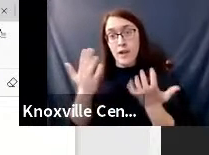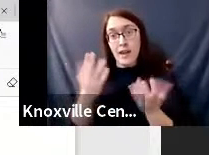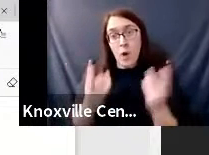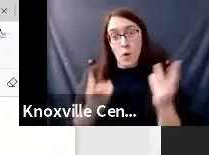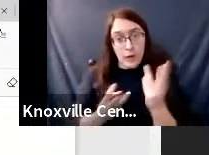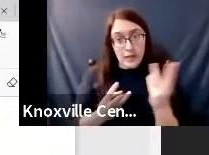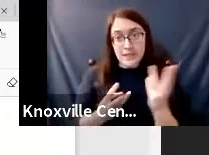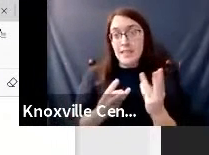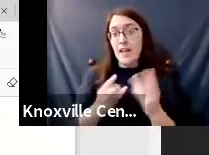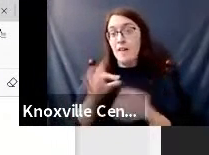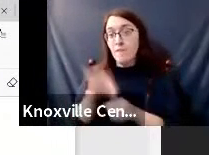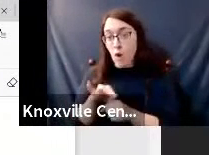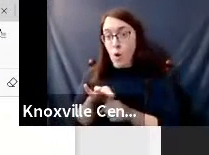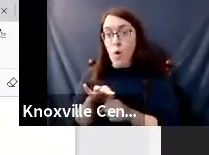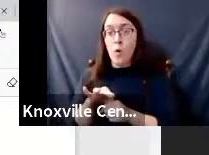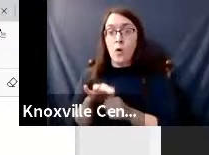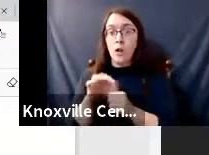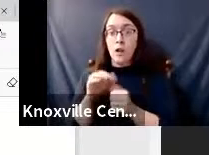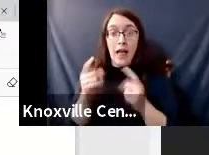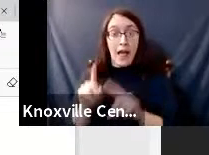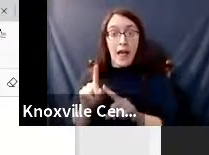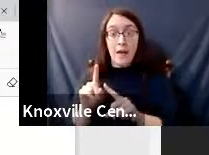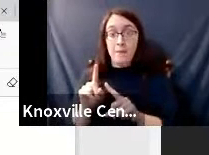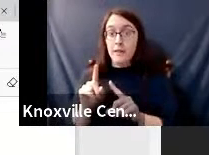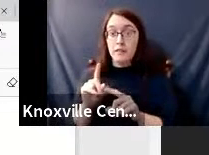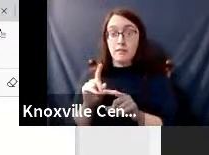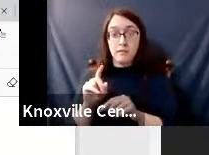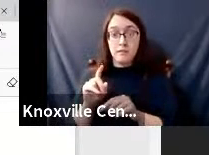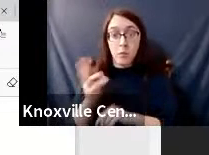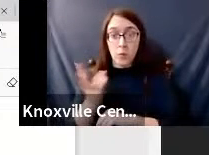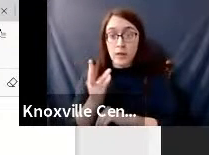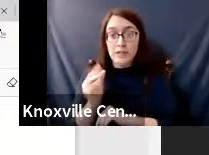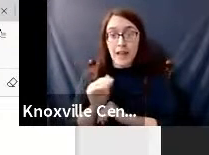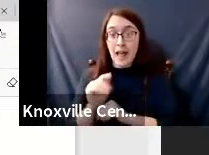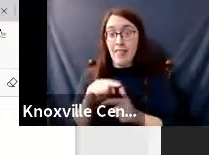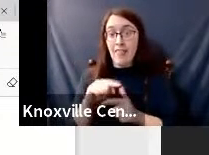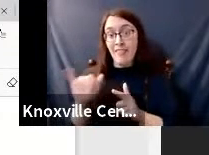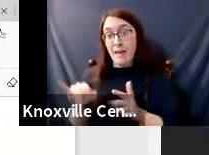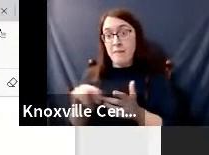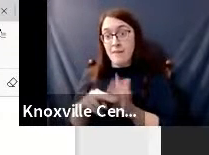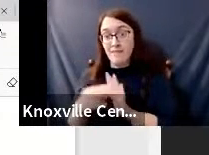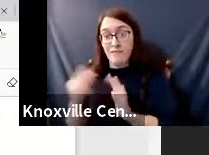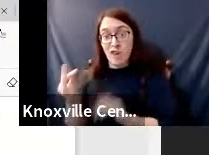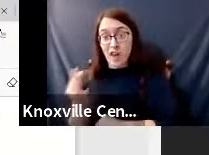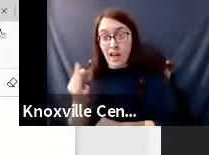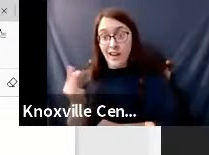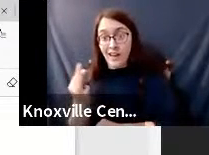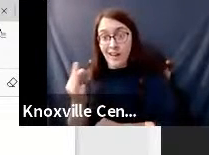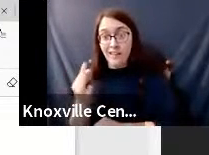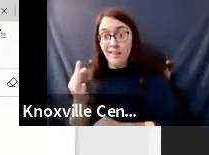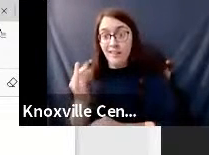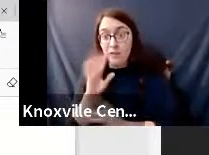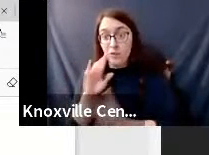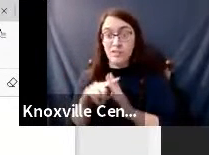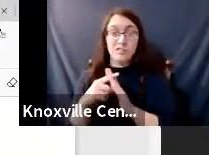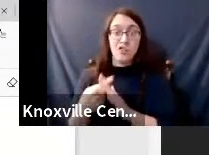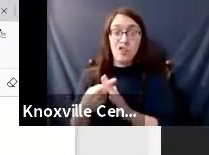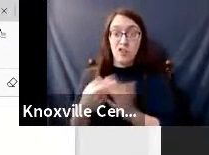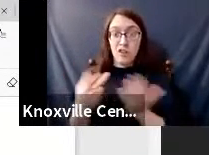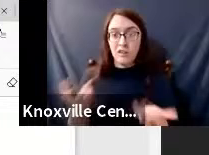and have it go into effect Wednesday night. You're looking at Friday at the earliest if you vote on it on Wednesday.